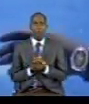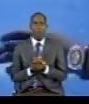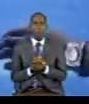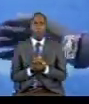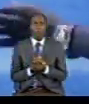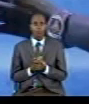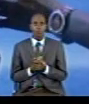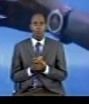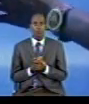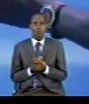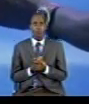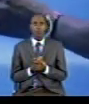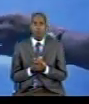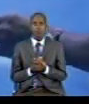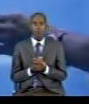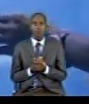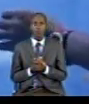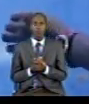name.